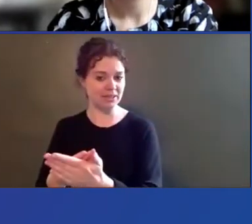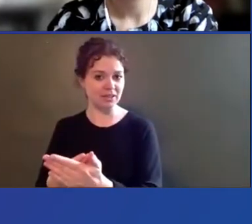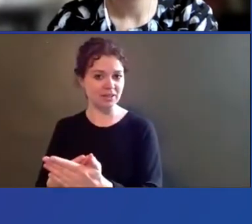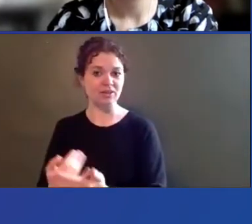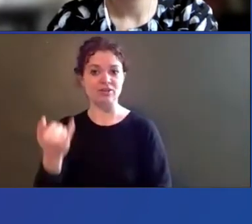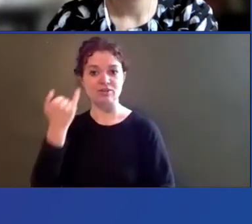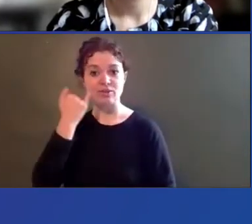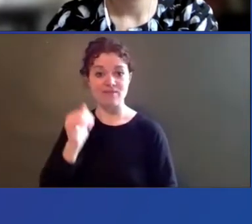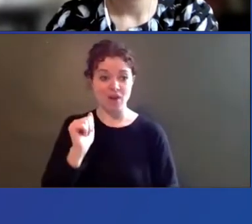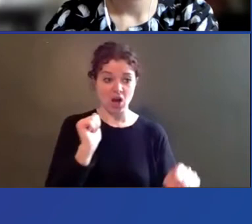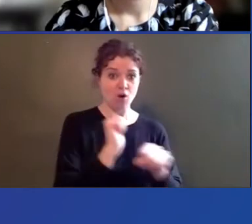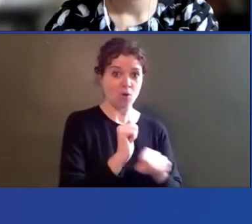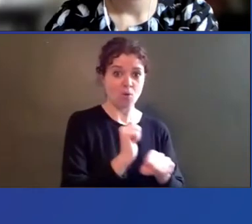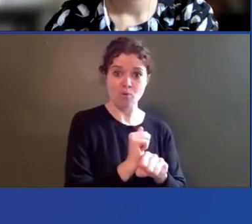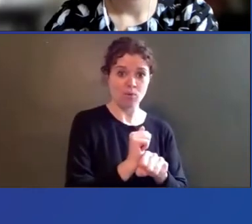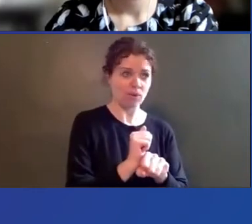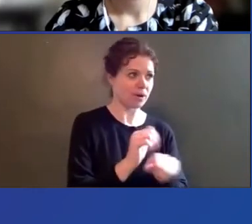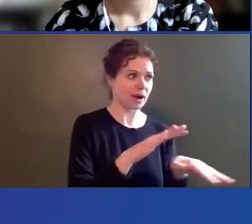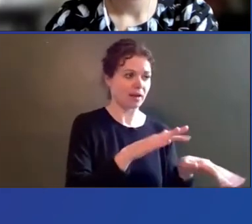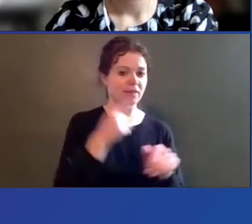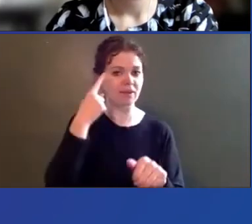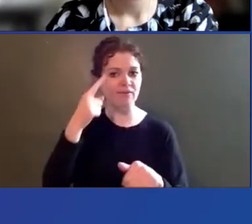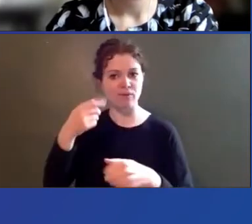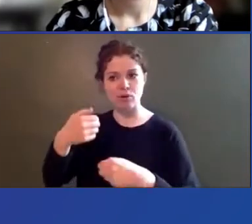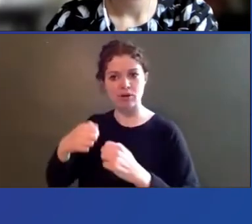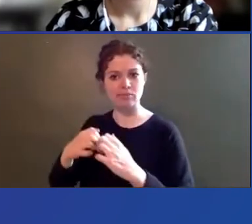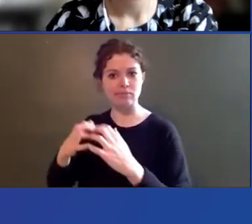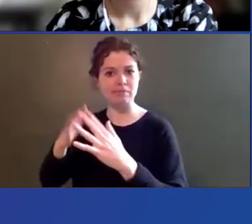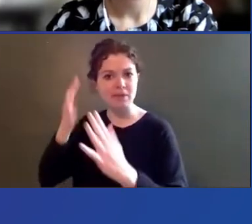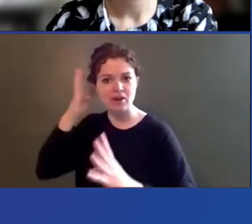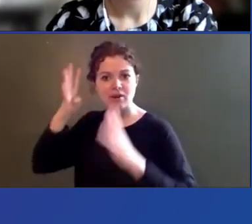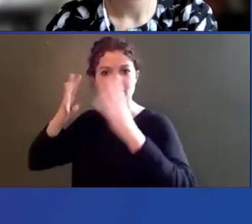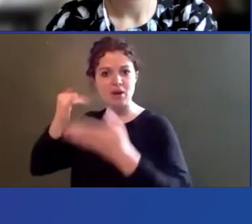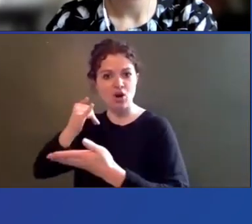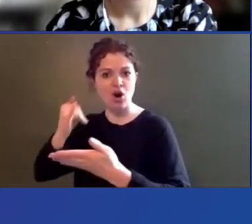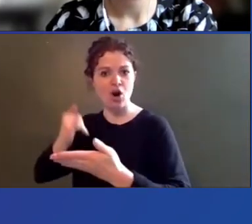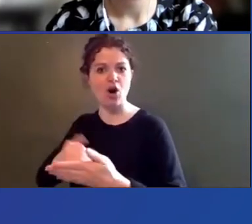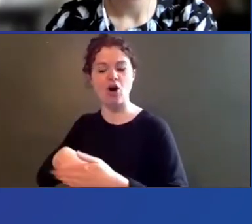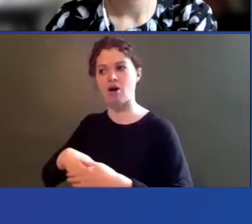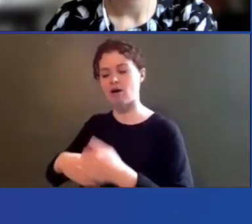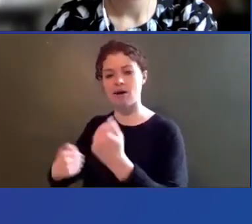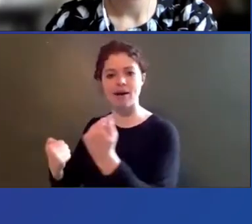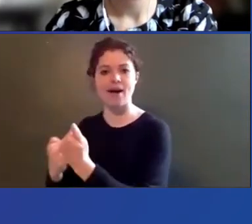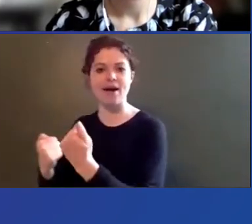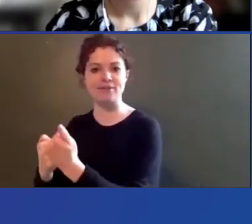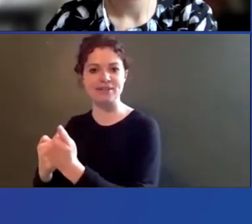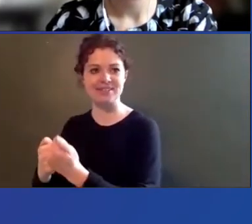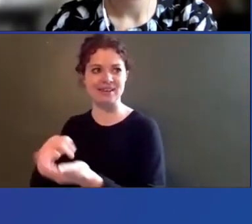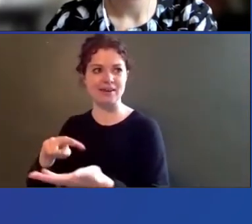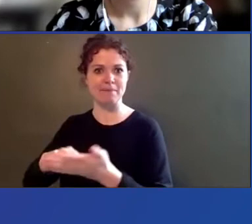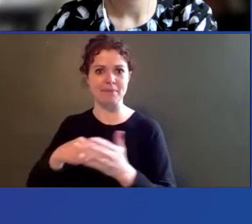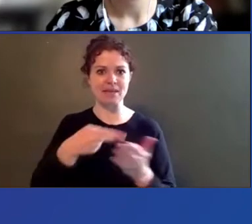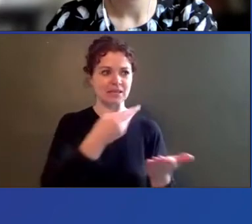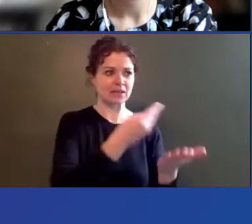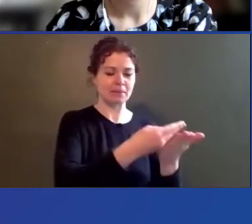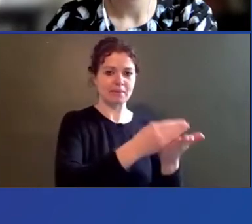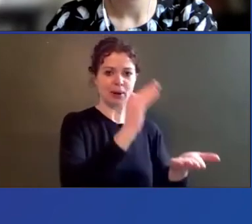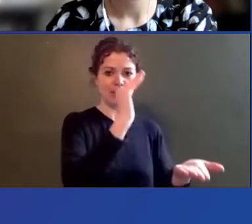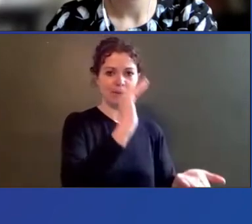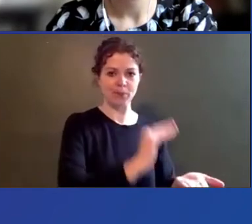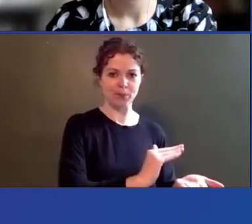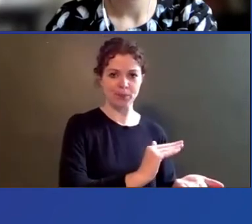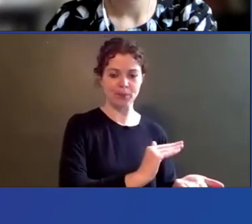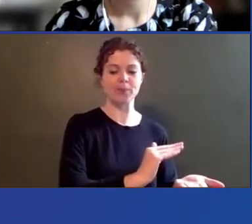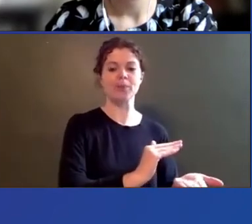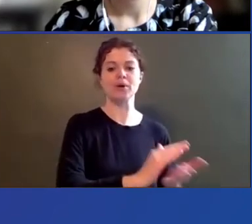or their pedagogy, means that they're taking away resources to being able to fund their sustainability as a working and thriving artist.